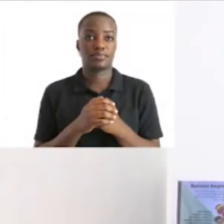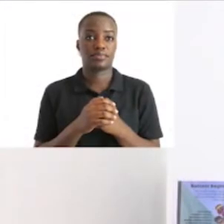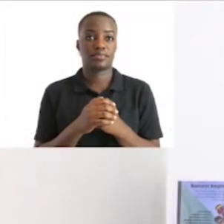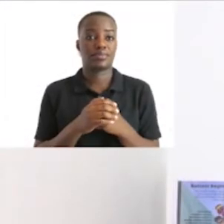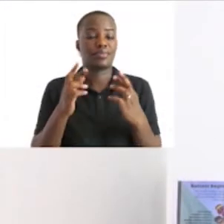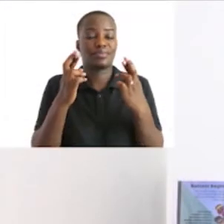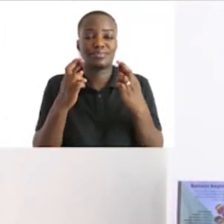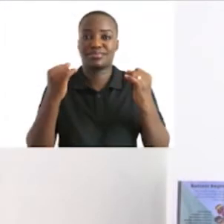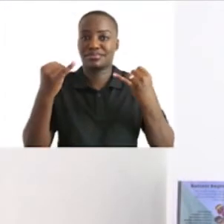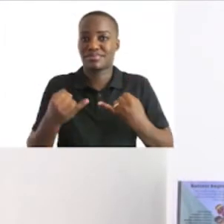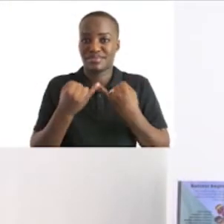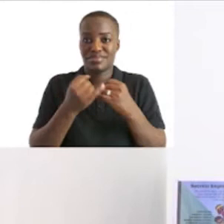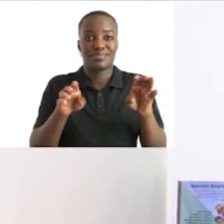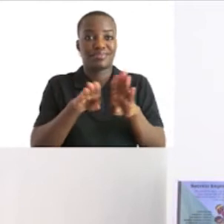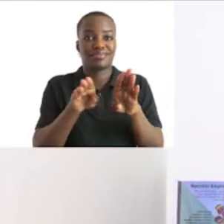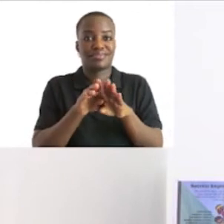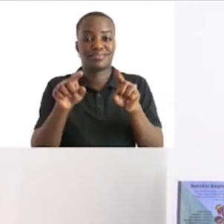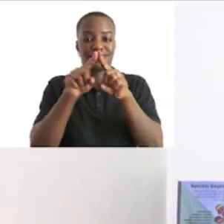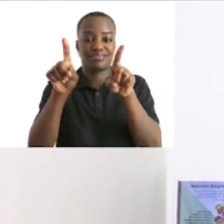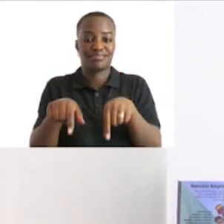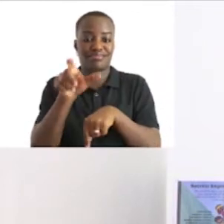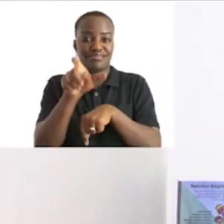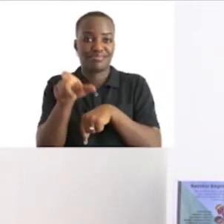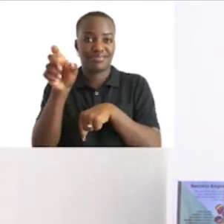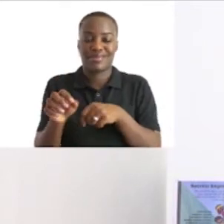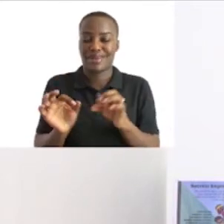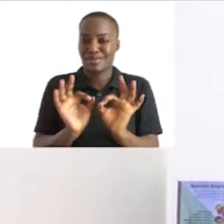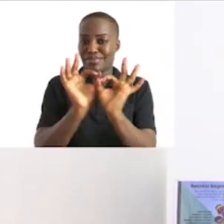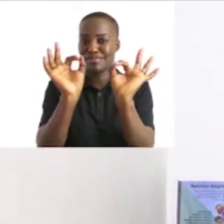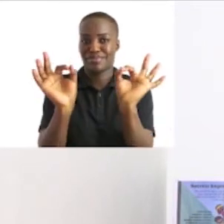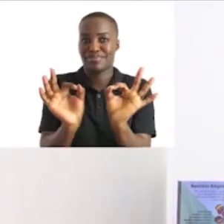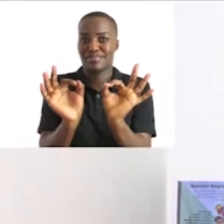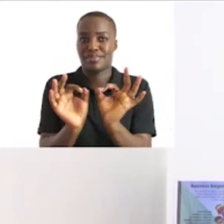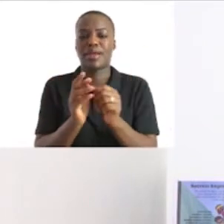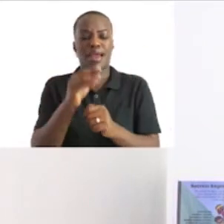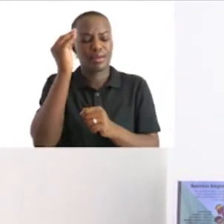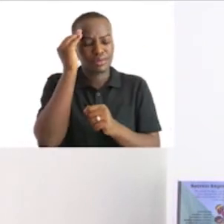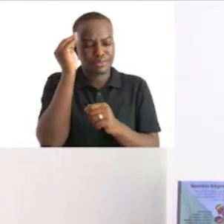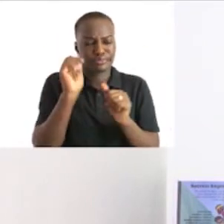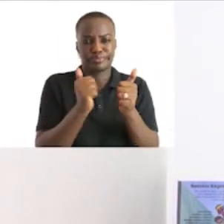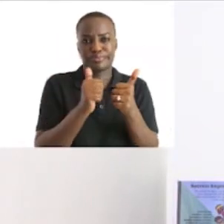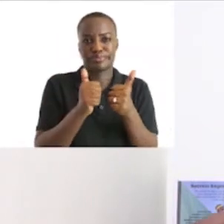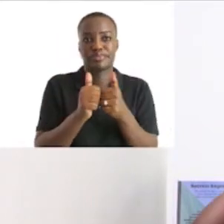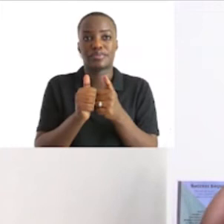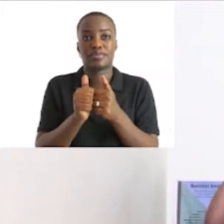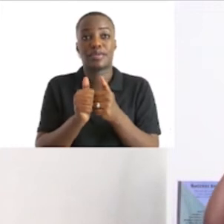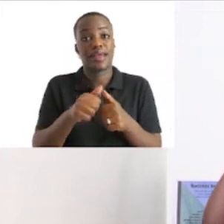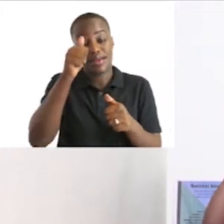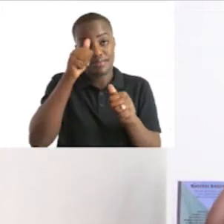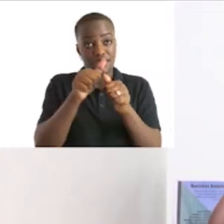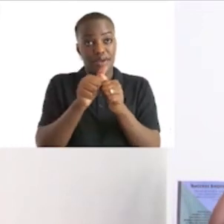I hope you enjoyed making the bar graph and that it looks very beautiful. I know you did a great job, and remember to